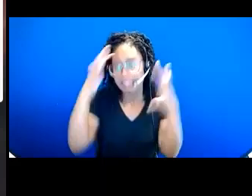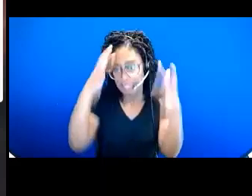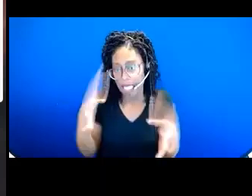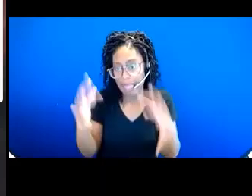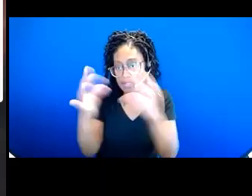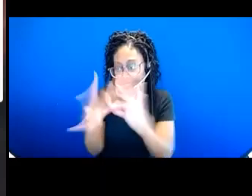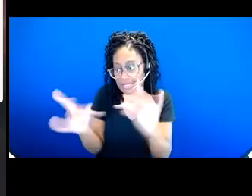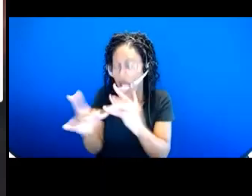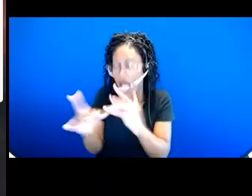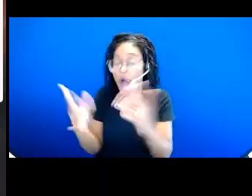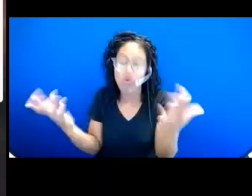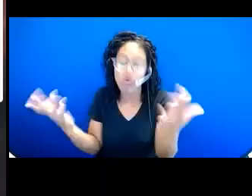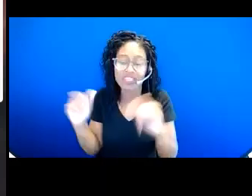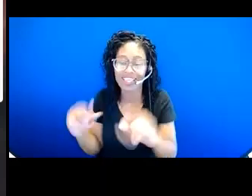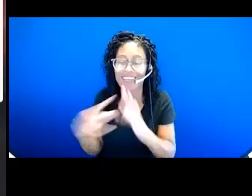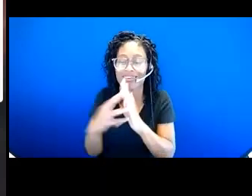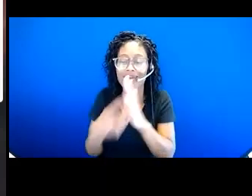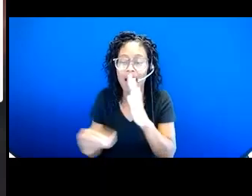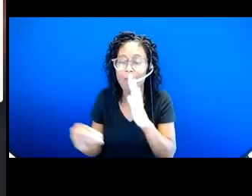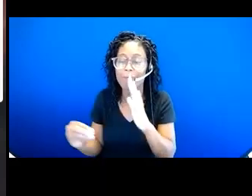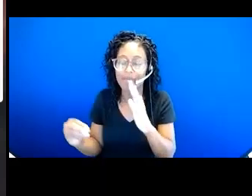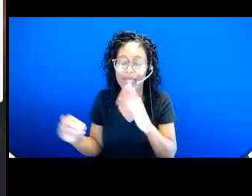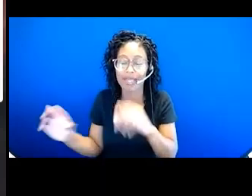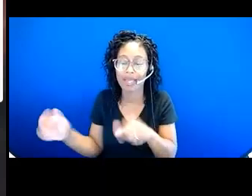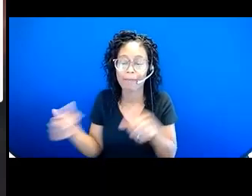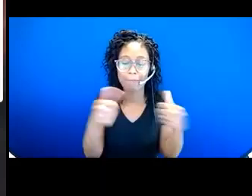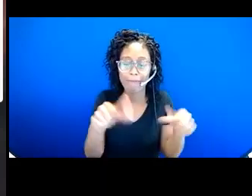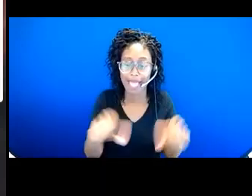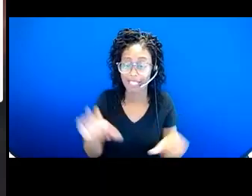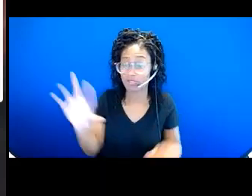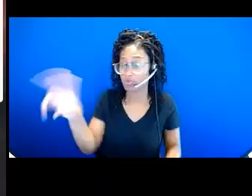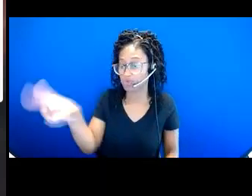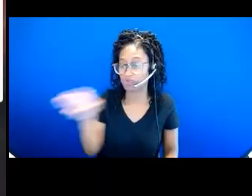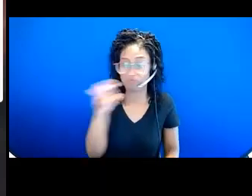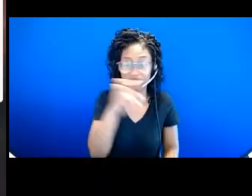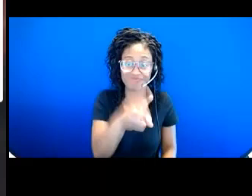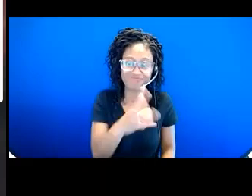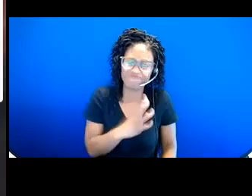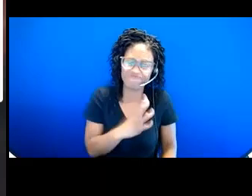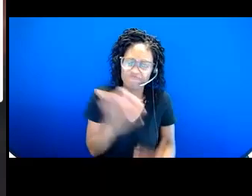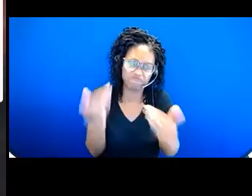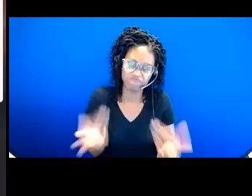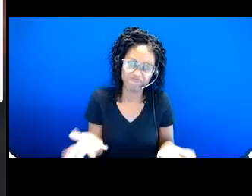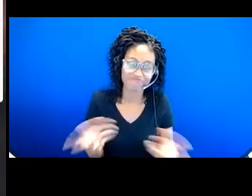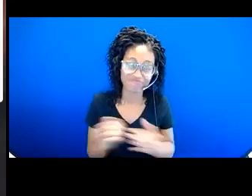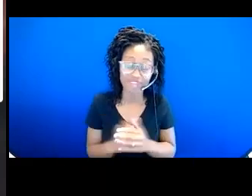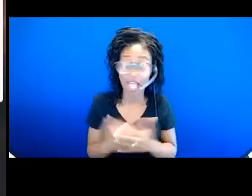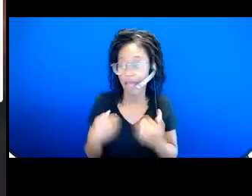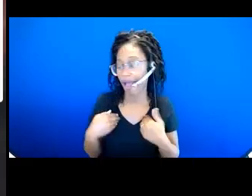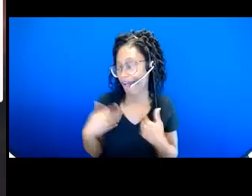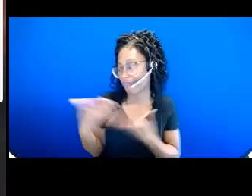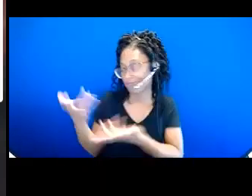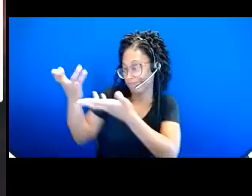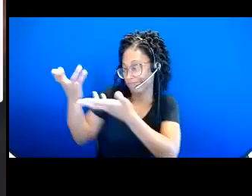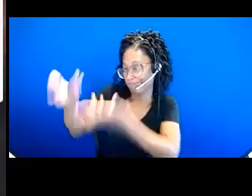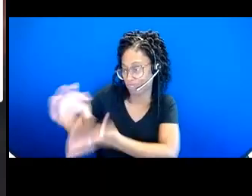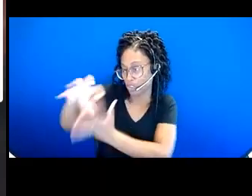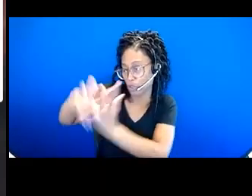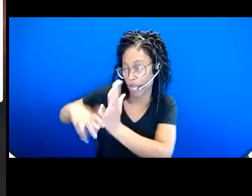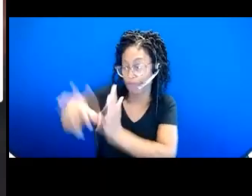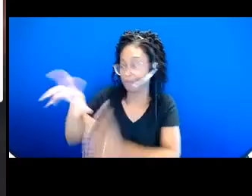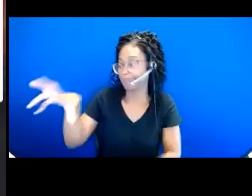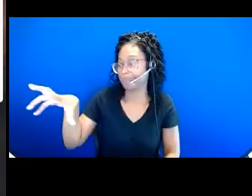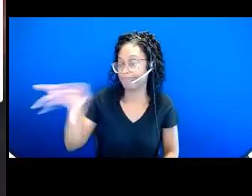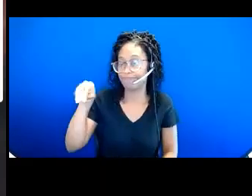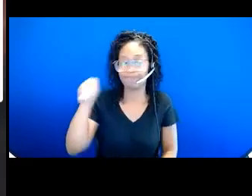and paste. I have some junk text over here. I'll just copy it and paste it